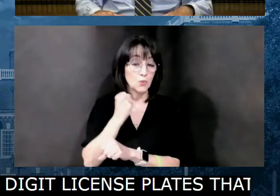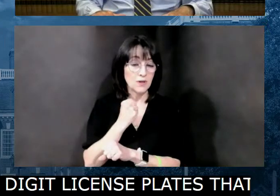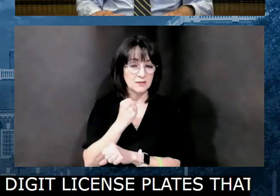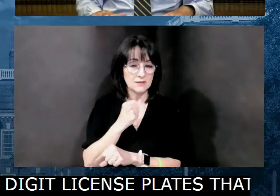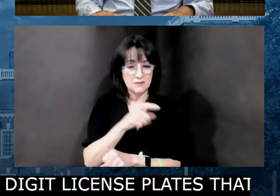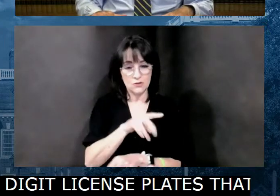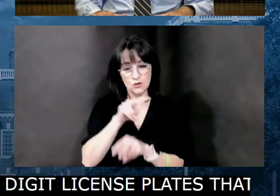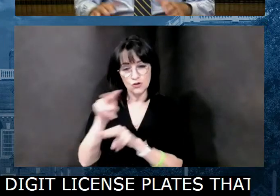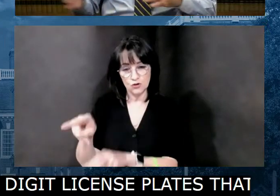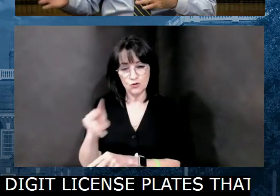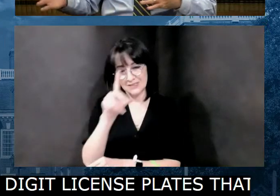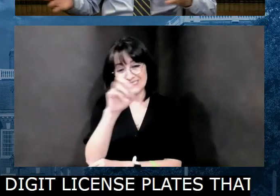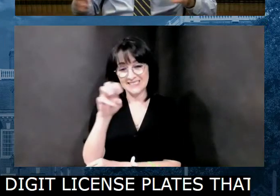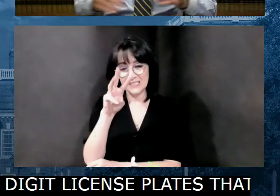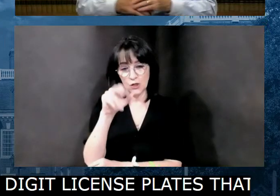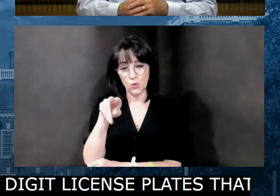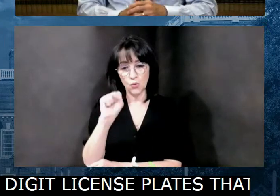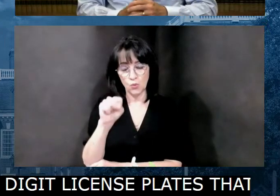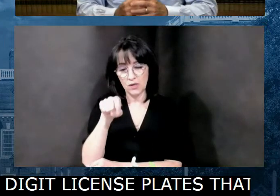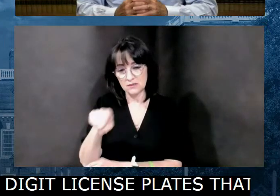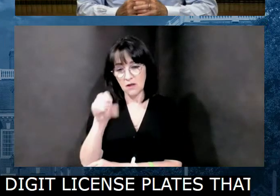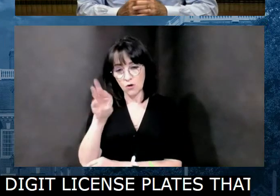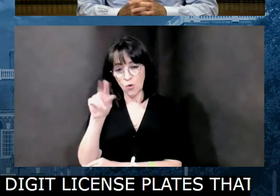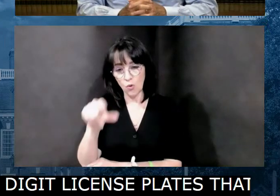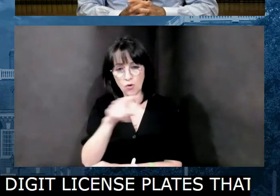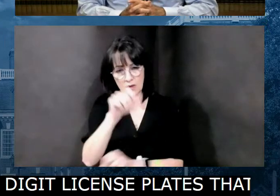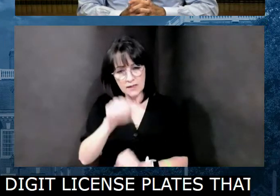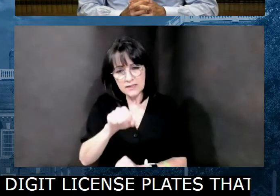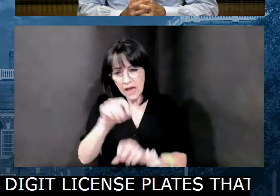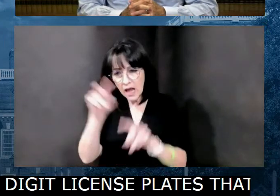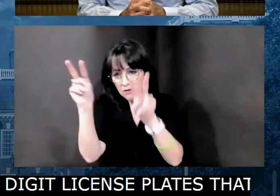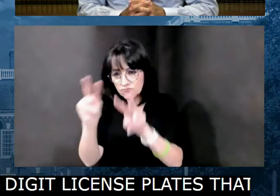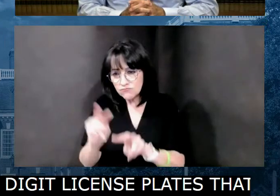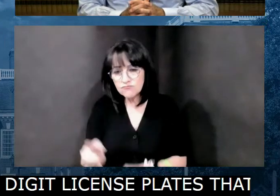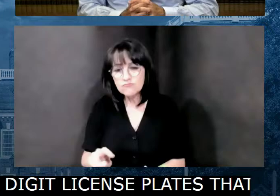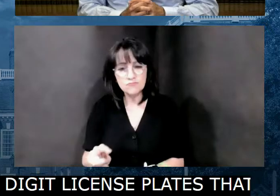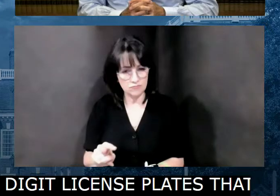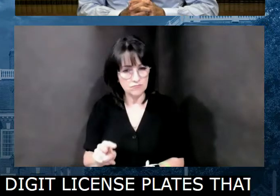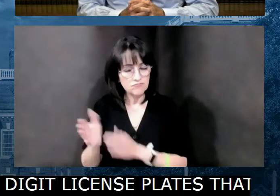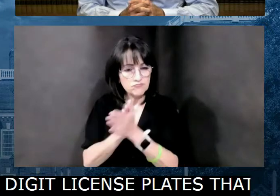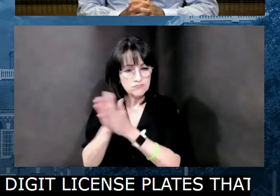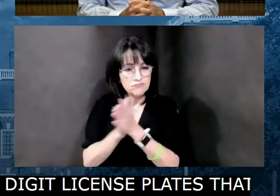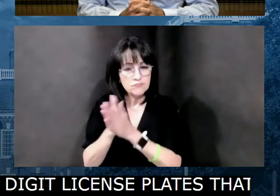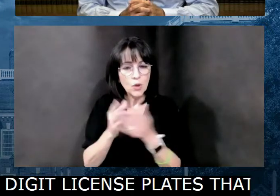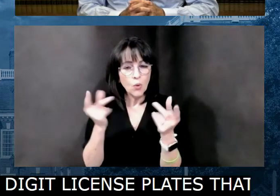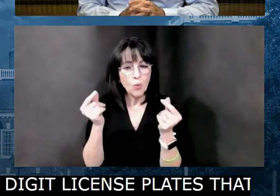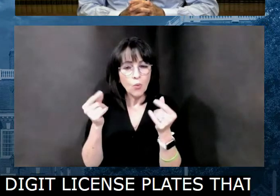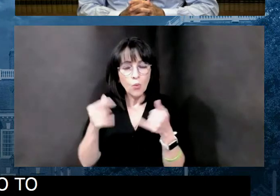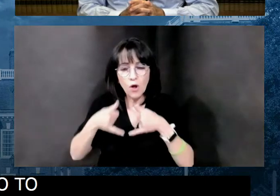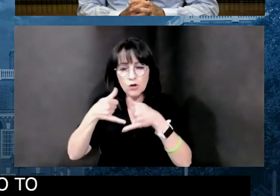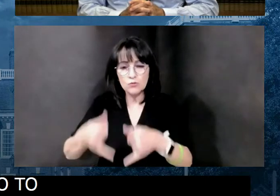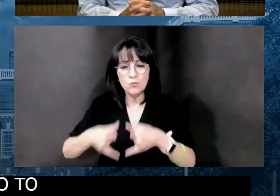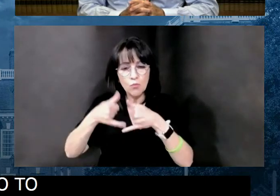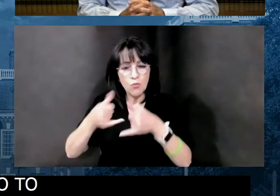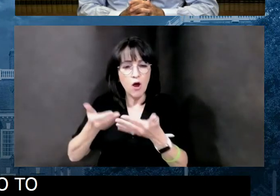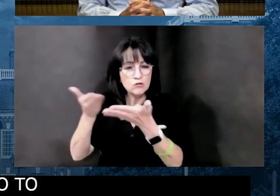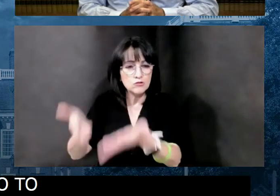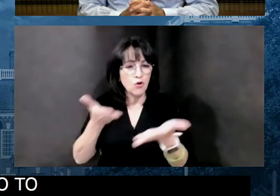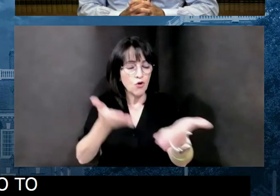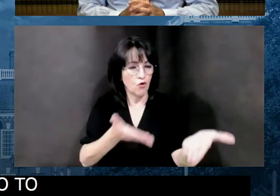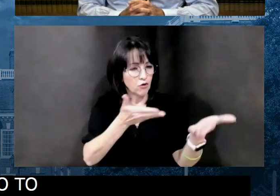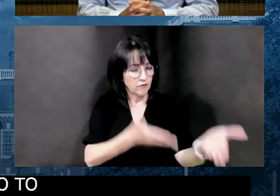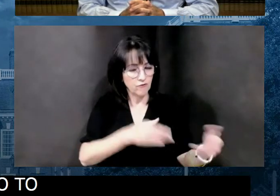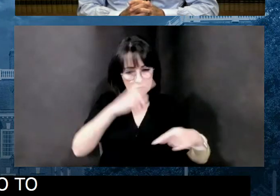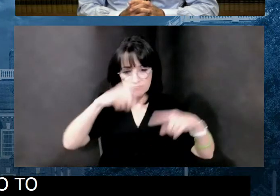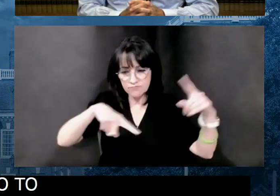dewins.org, find out the participating businesses, small businesses, and the various incentives that they are